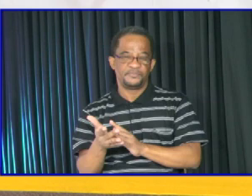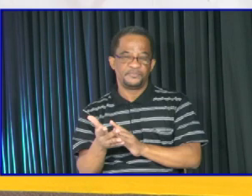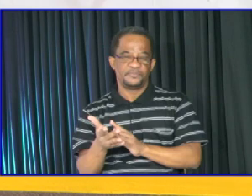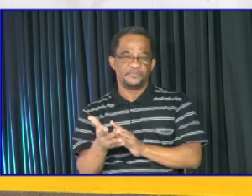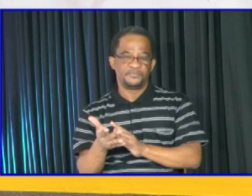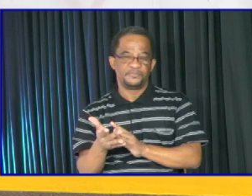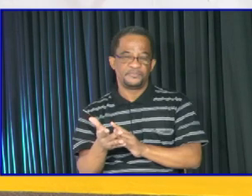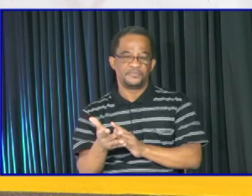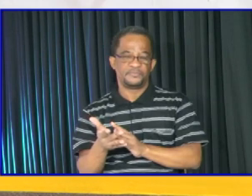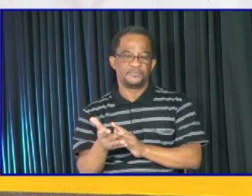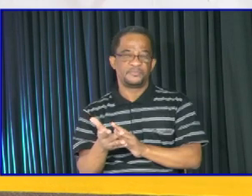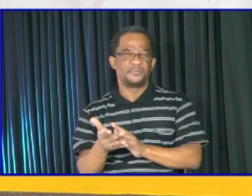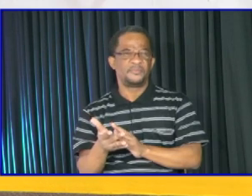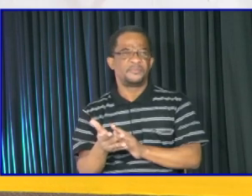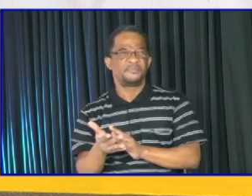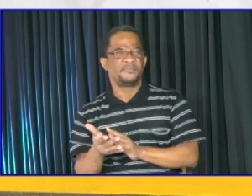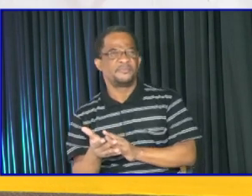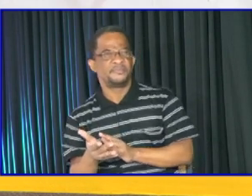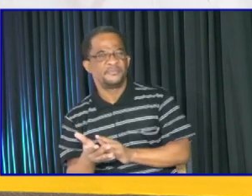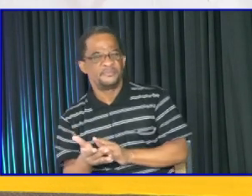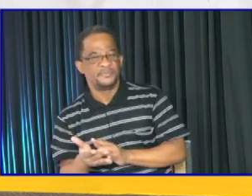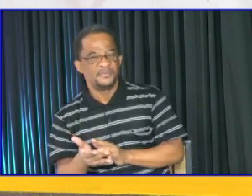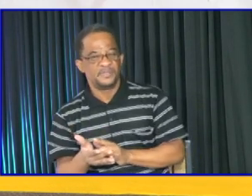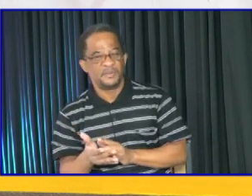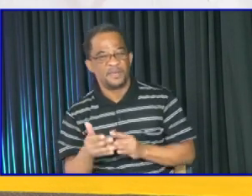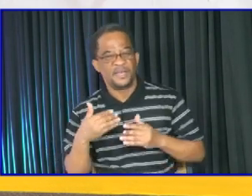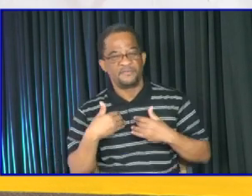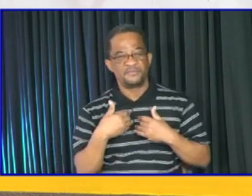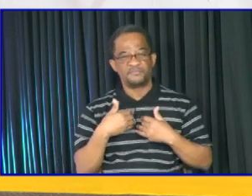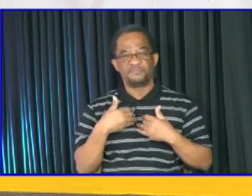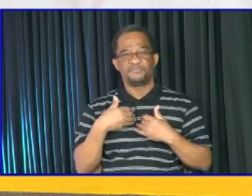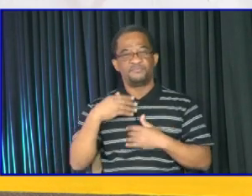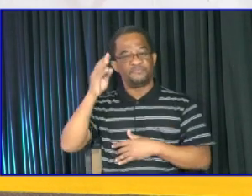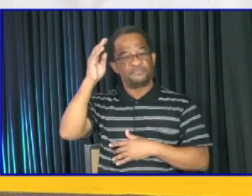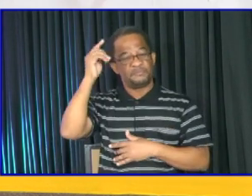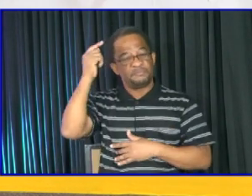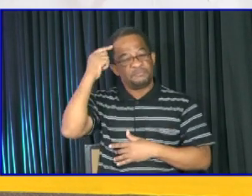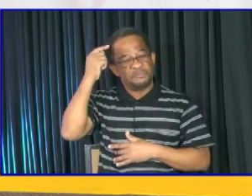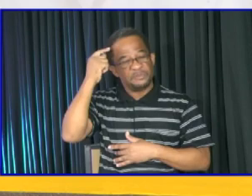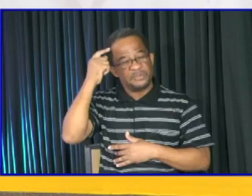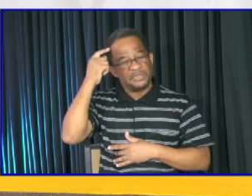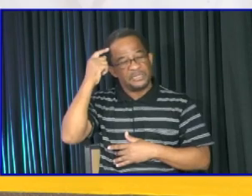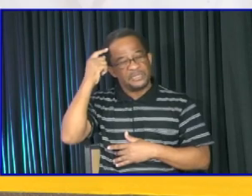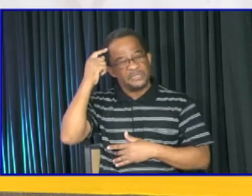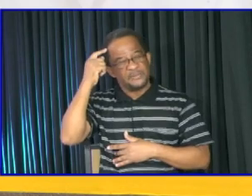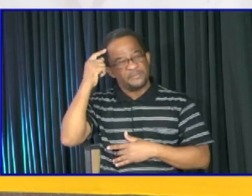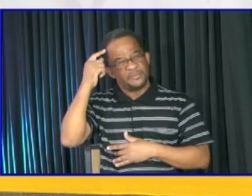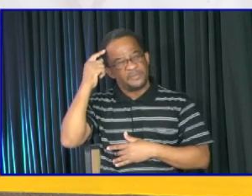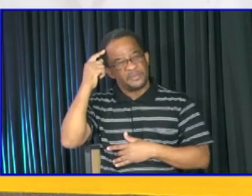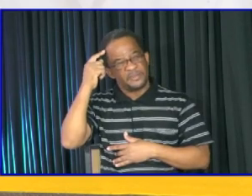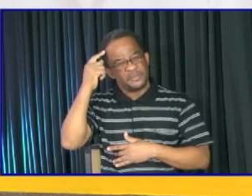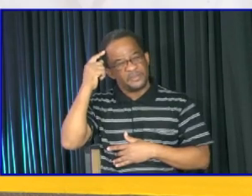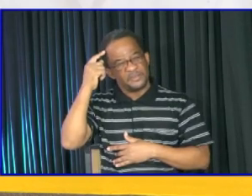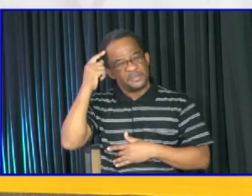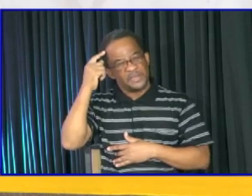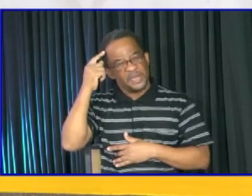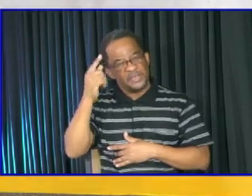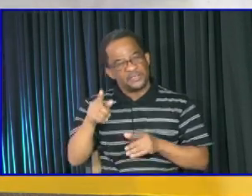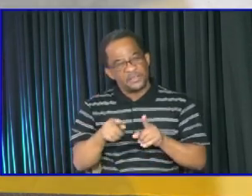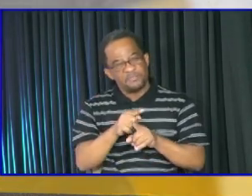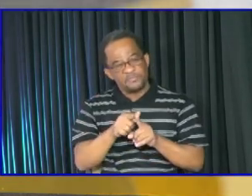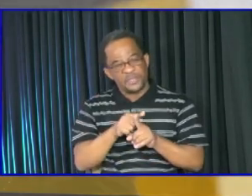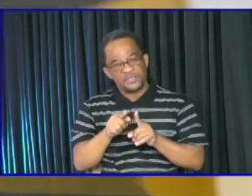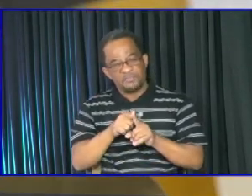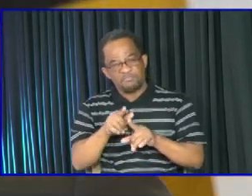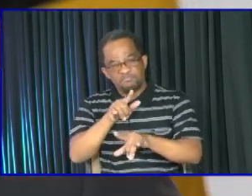spit upon Jesus. They had the audacity to mock him by plaiting a crown of thorns and